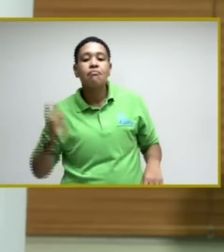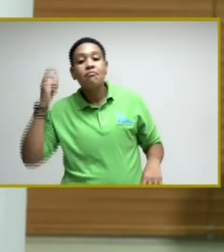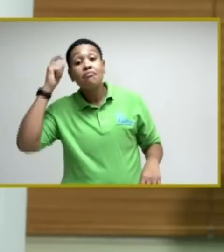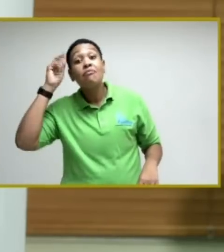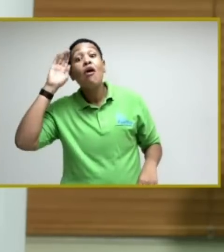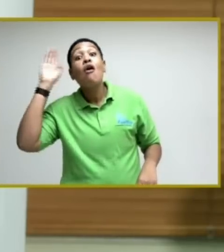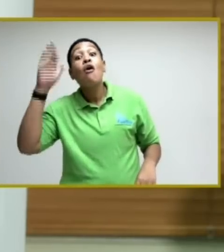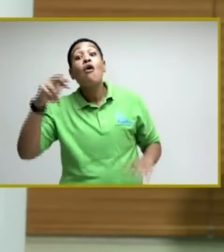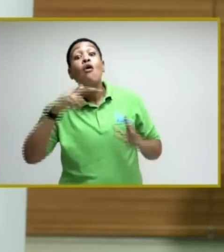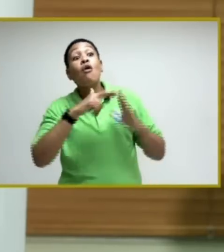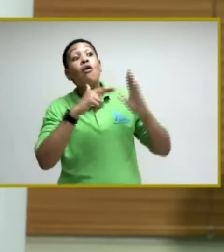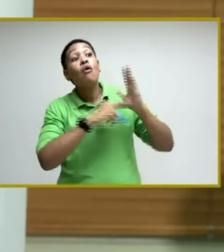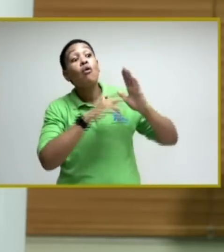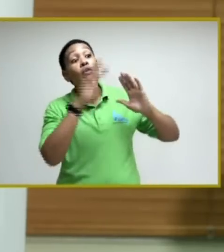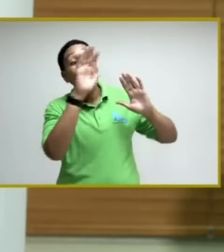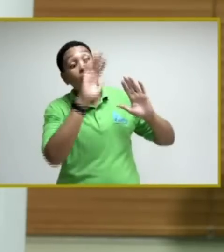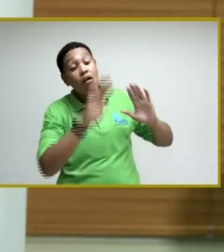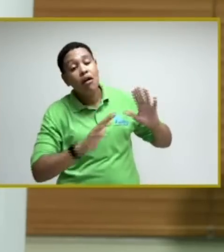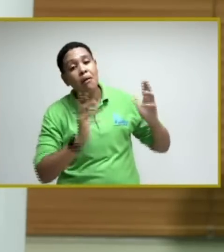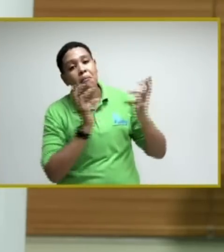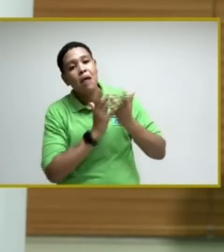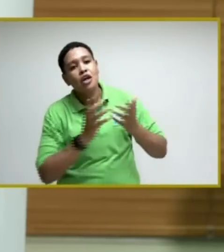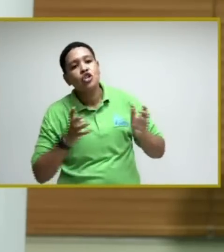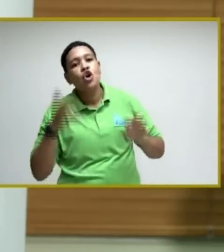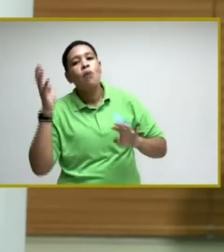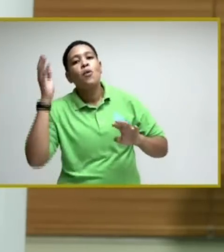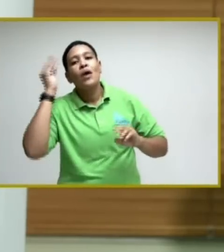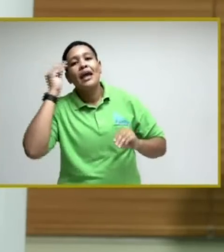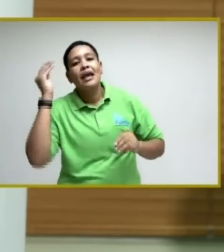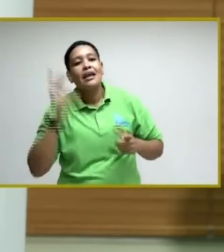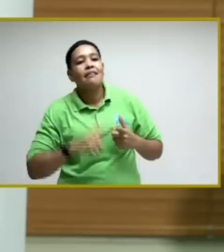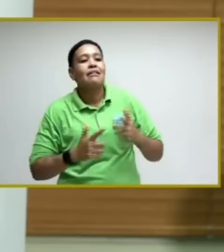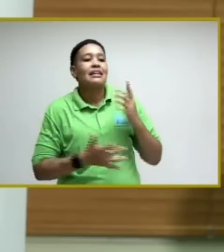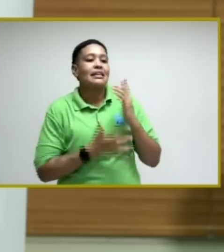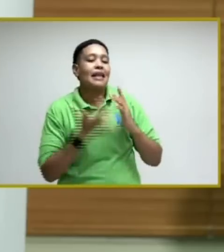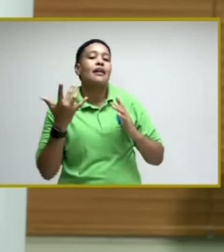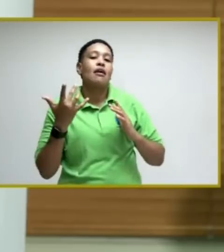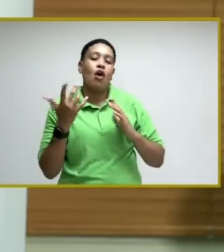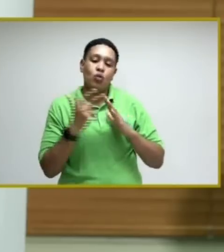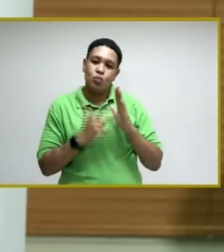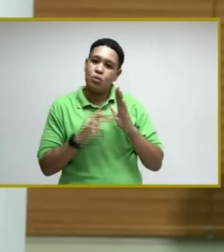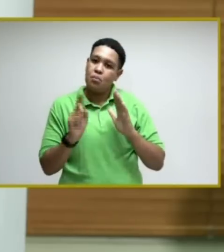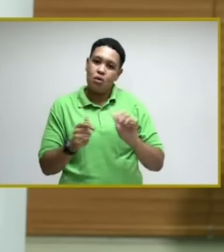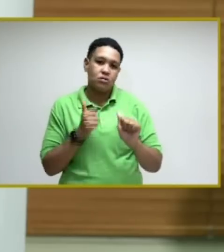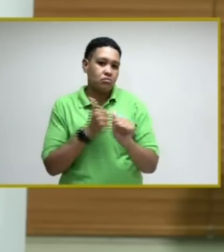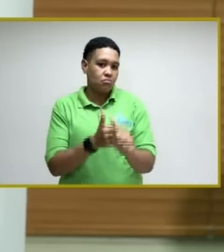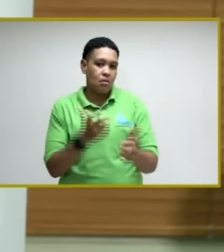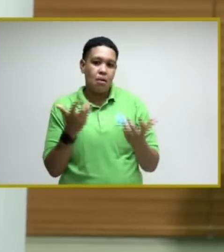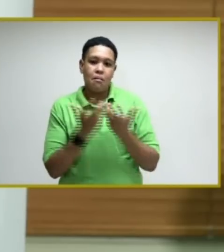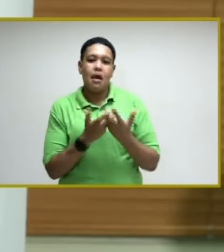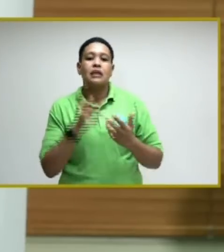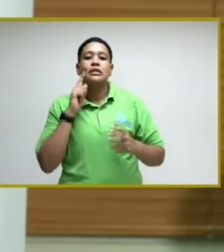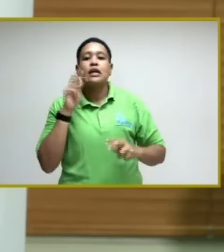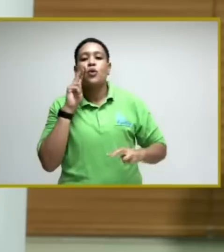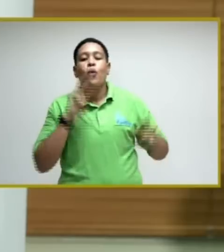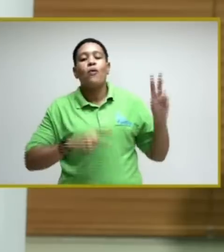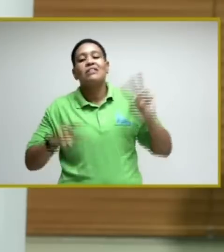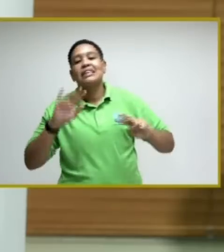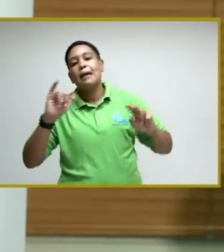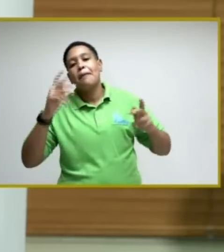those protocols are met, uploading information, the technical protocols, and the oversight by the public